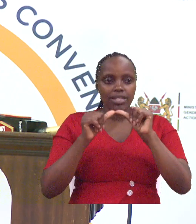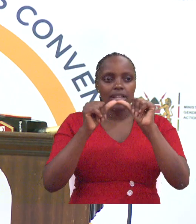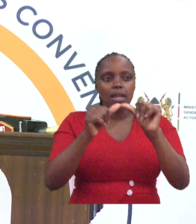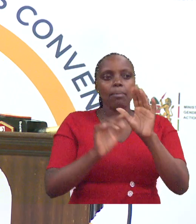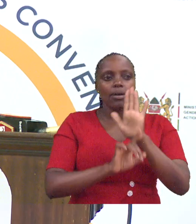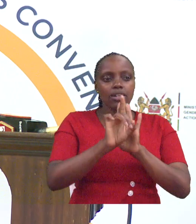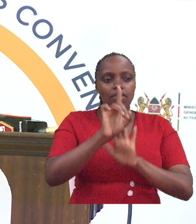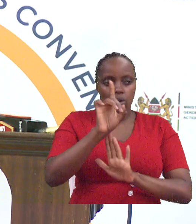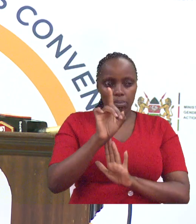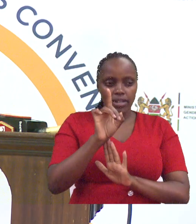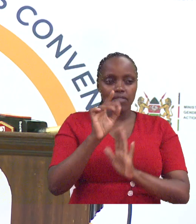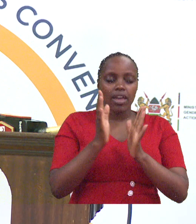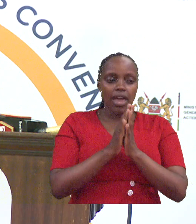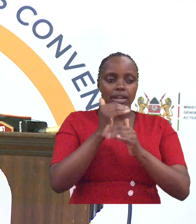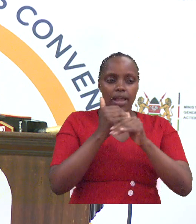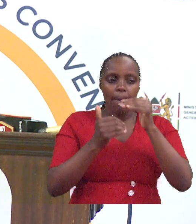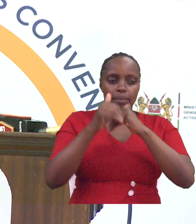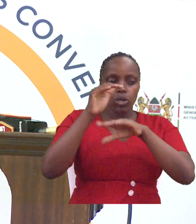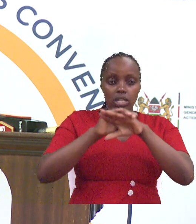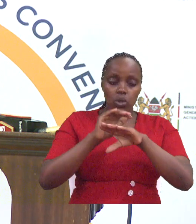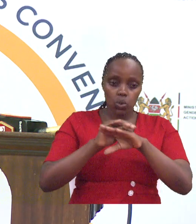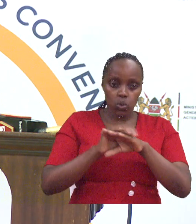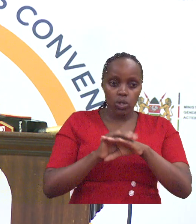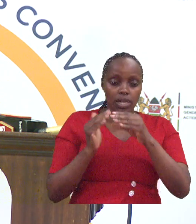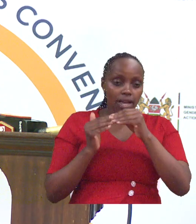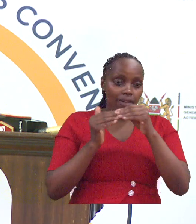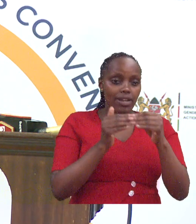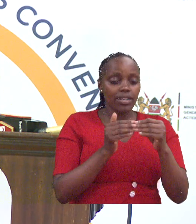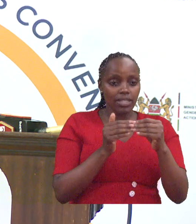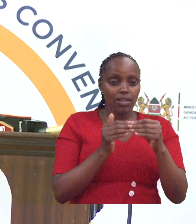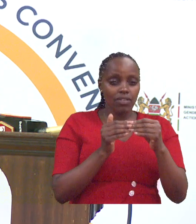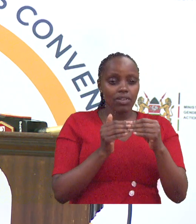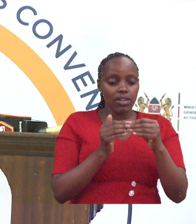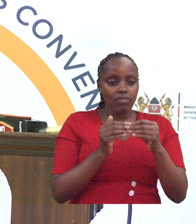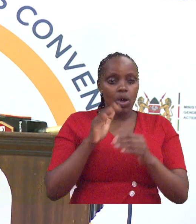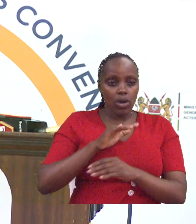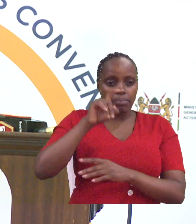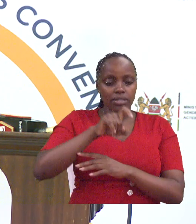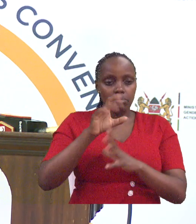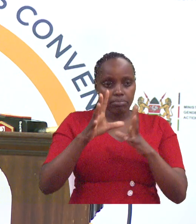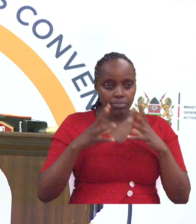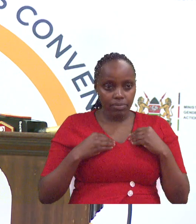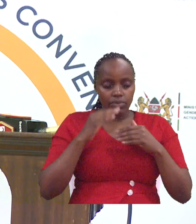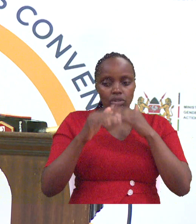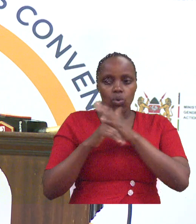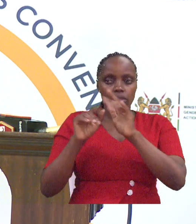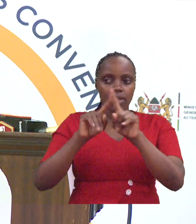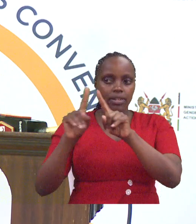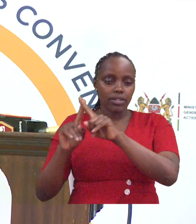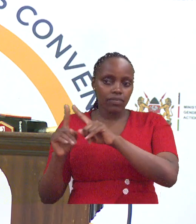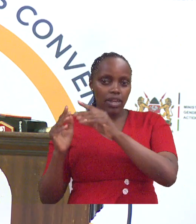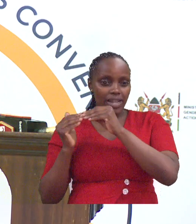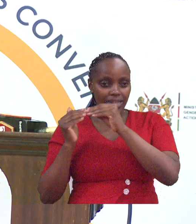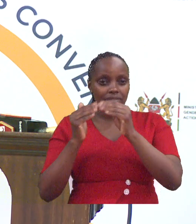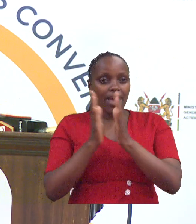sustainable development, and building good governance. Women should embrace all the facets of leadership and